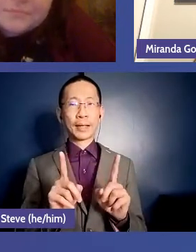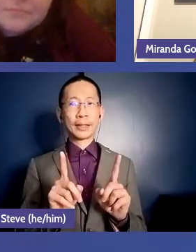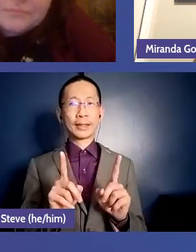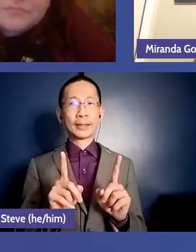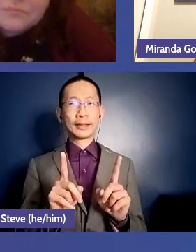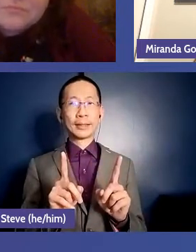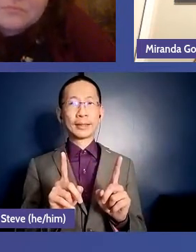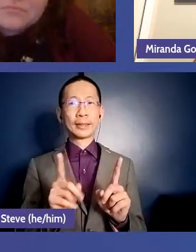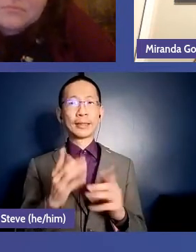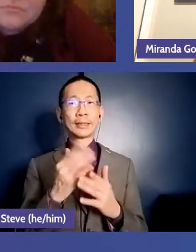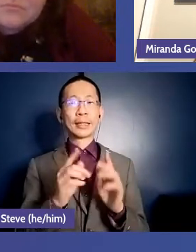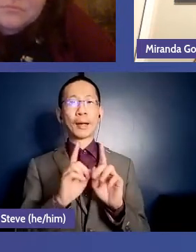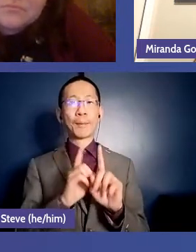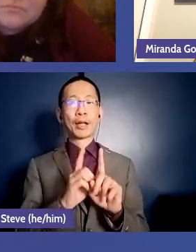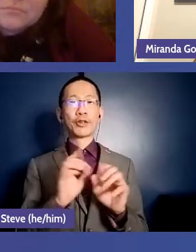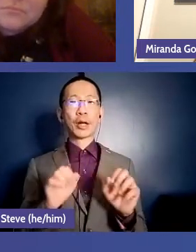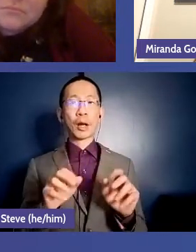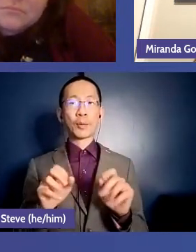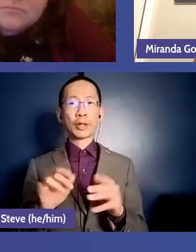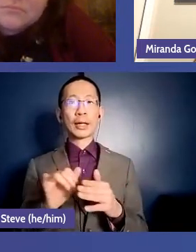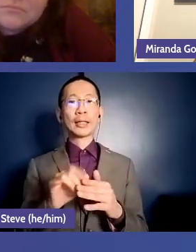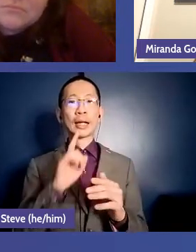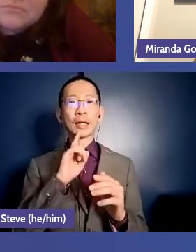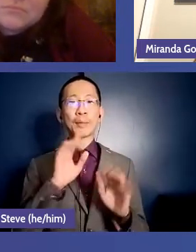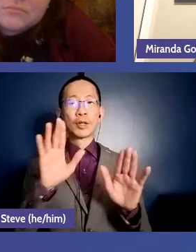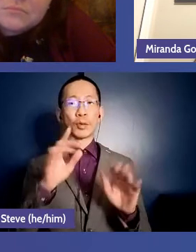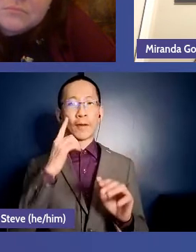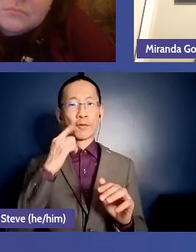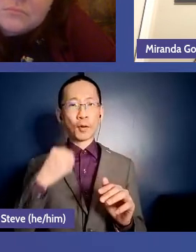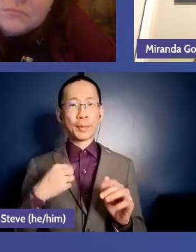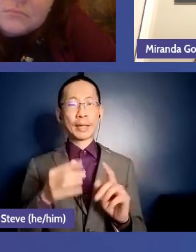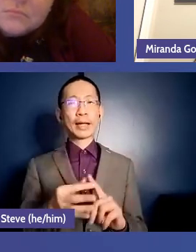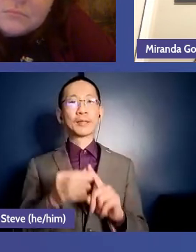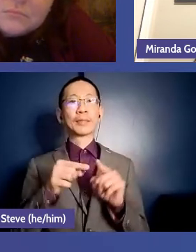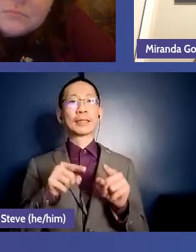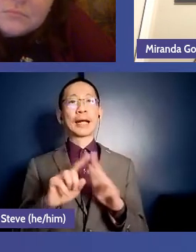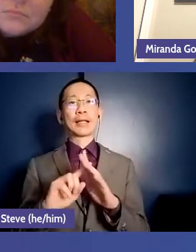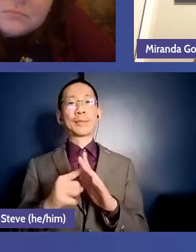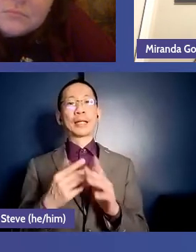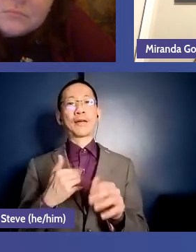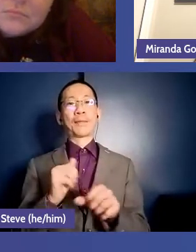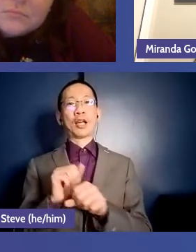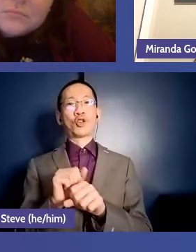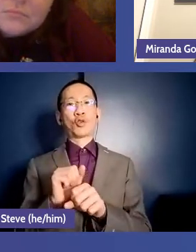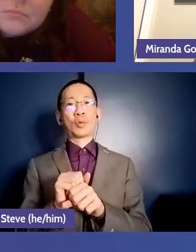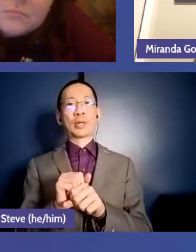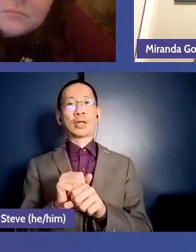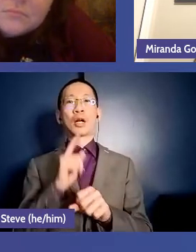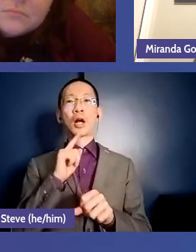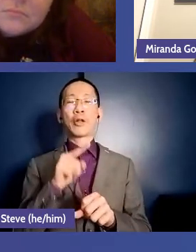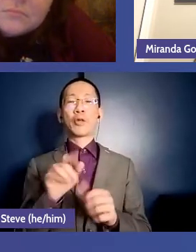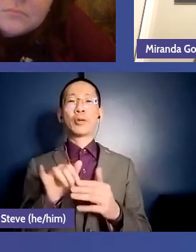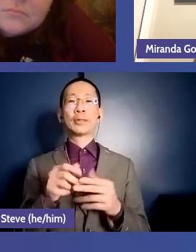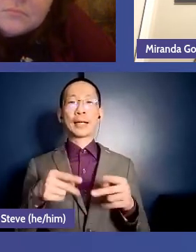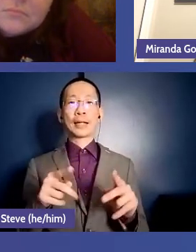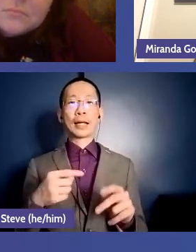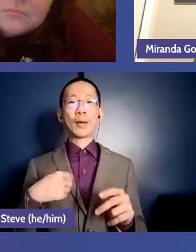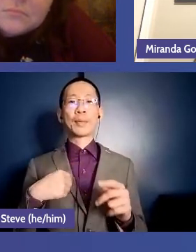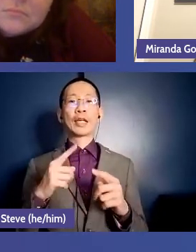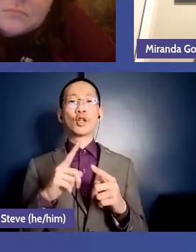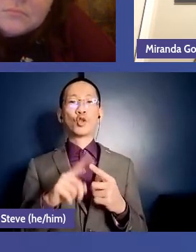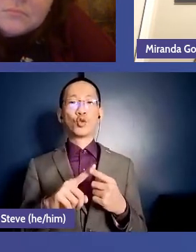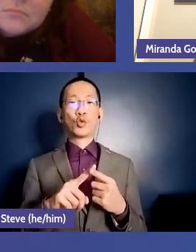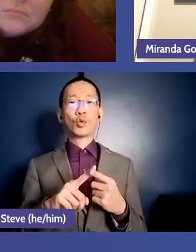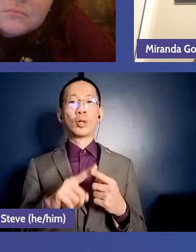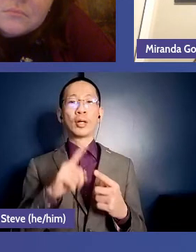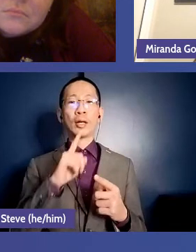Some mentorship opportunities that have been great for me, especially at the beginning of my career, were those that allowed me to kind of just be